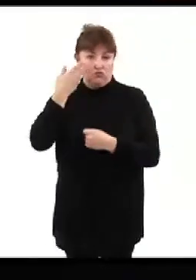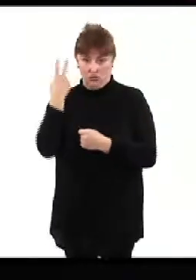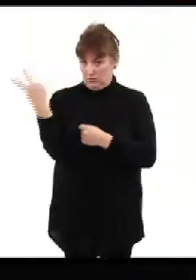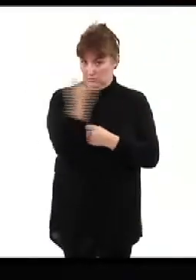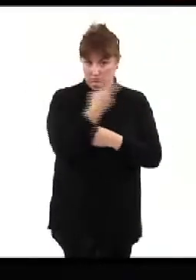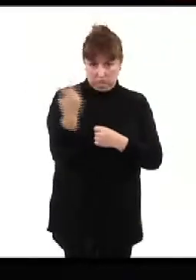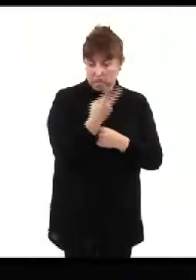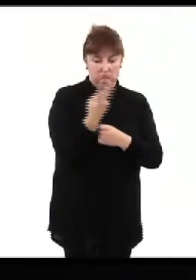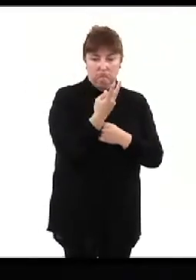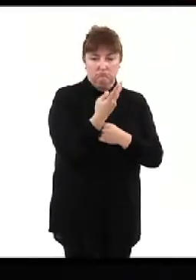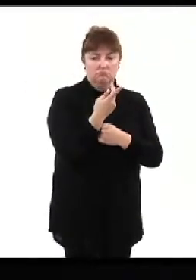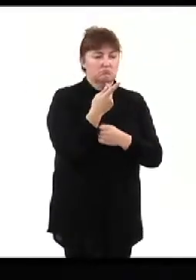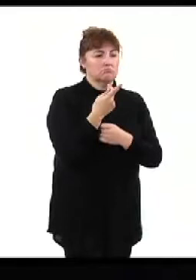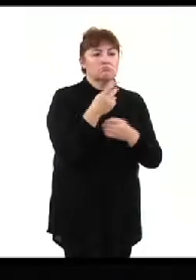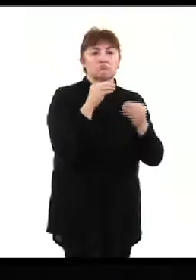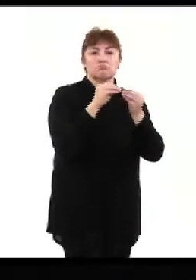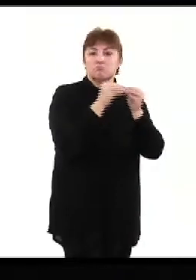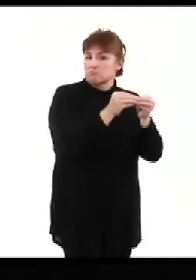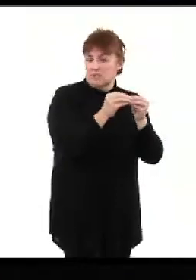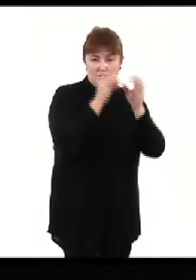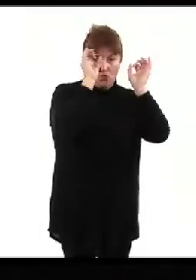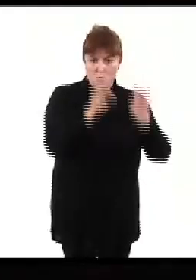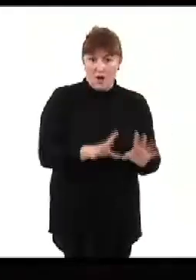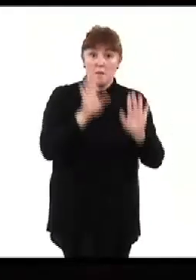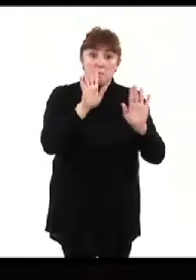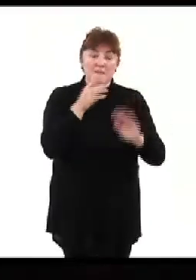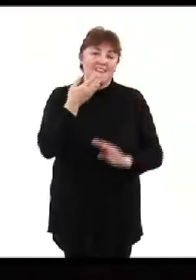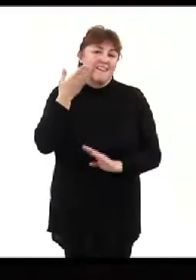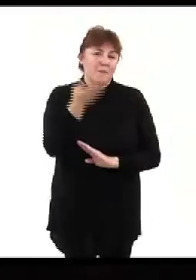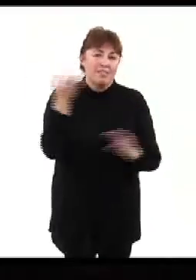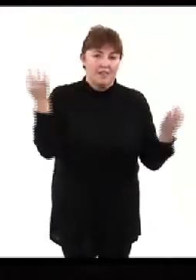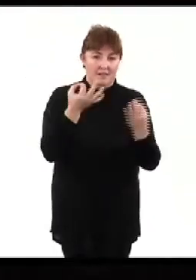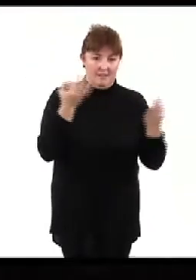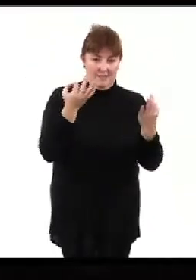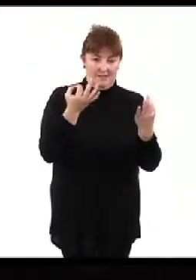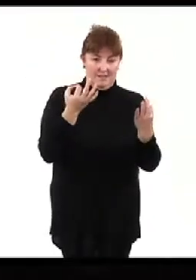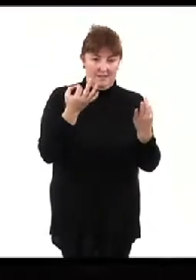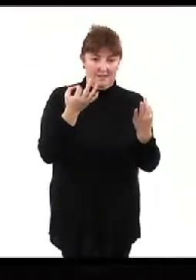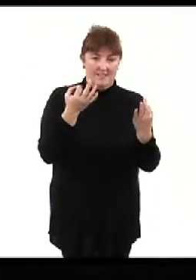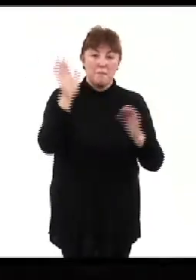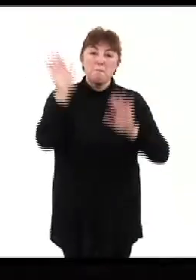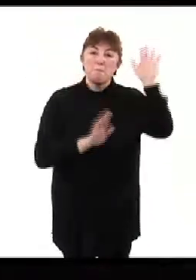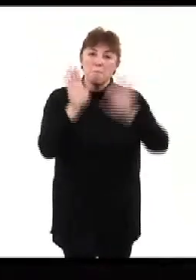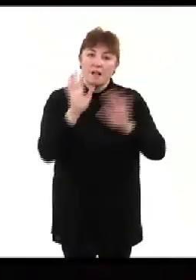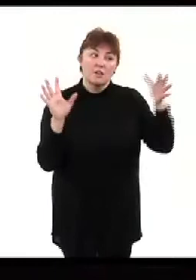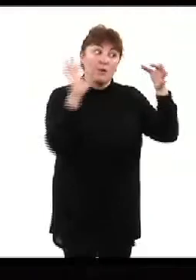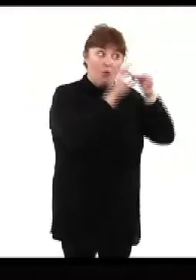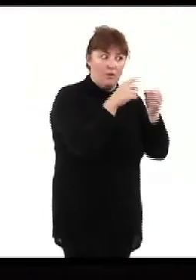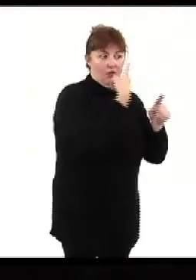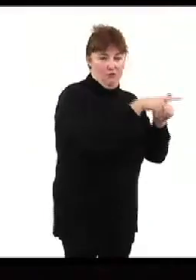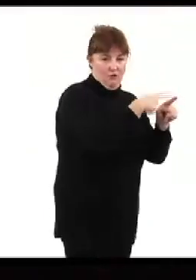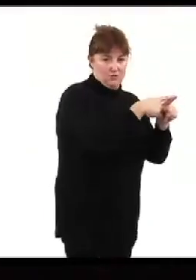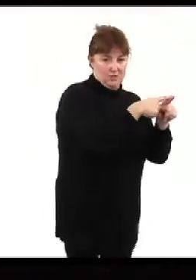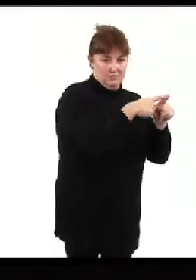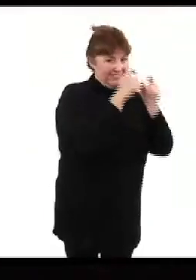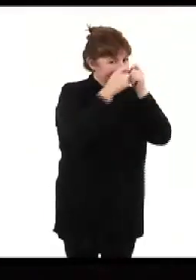a pantomime that goes with that object. And then we had a baseline task. Again, we're doing this contrastive comparison where you see